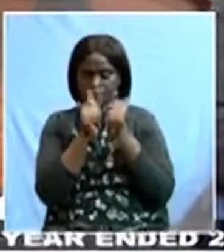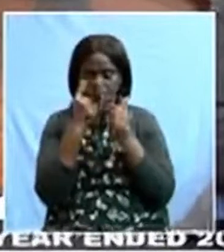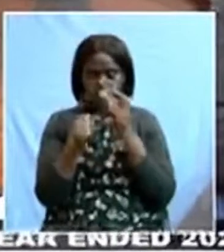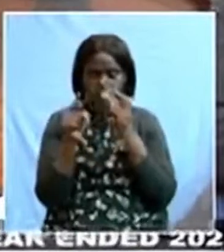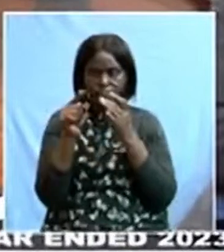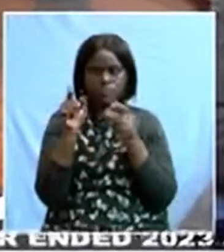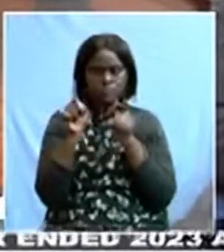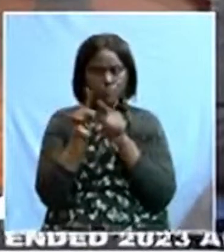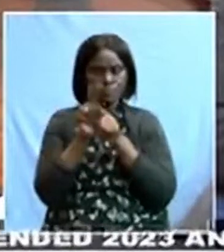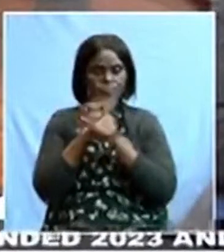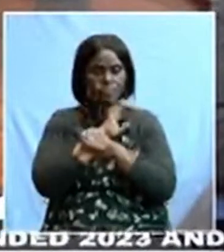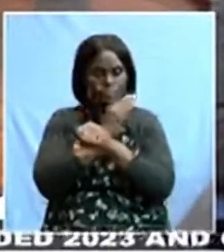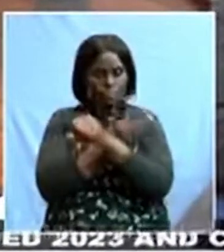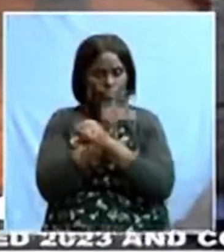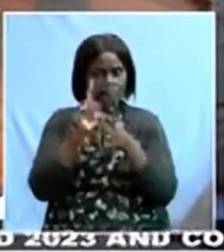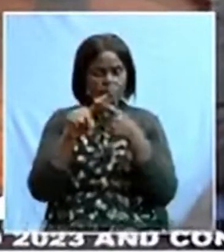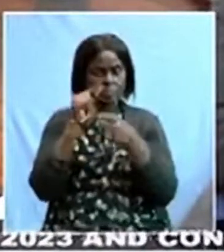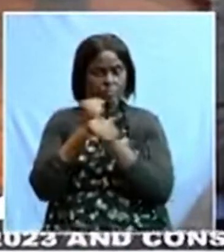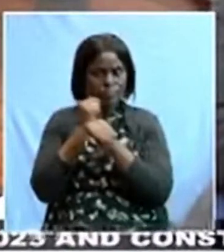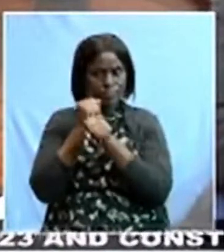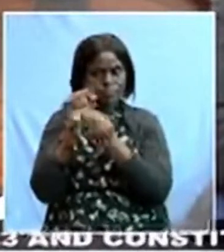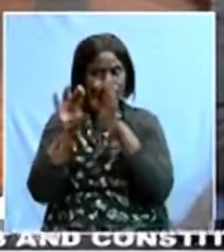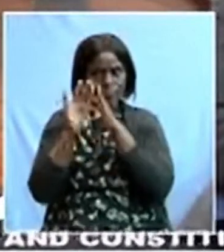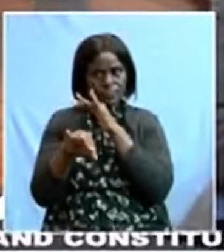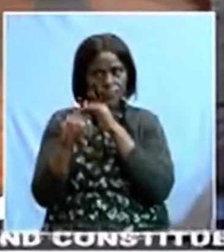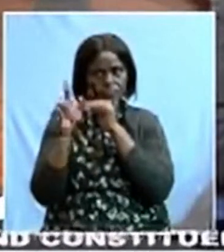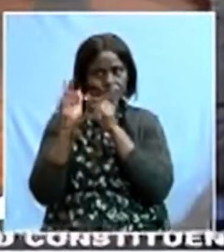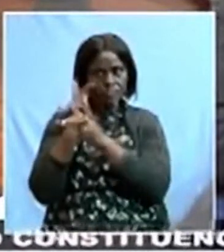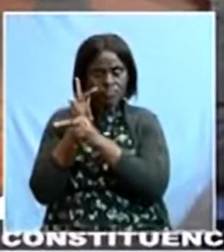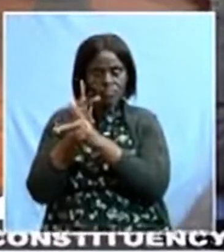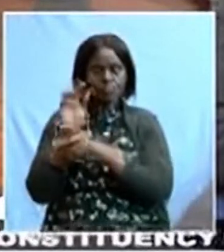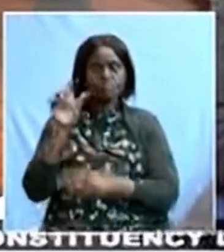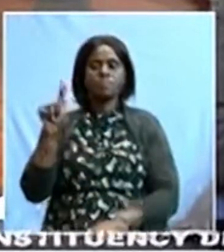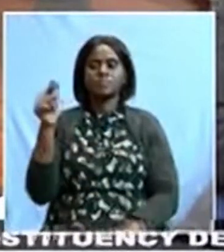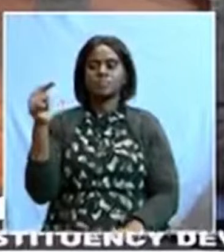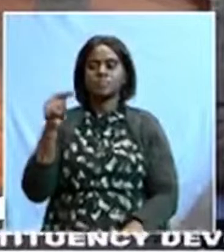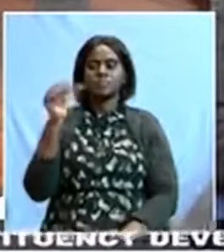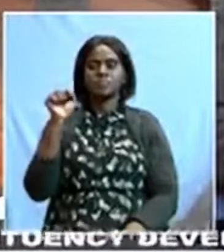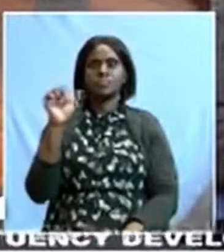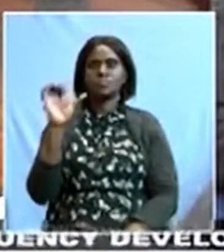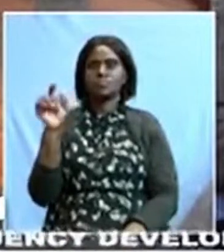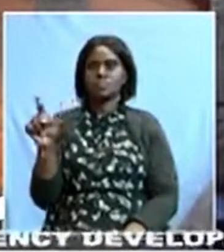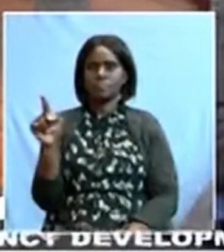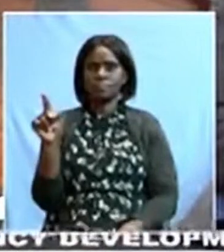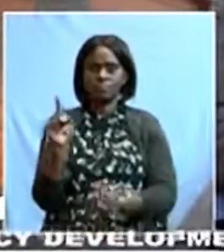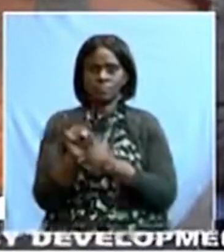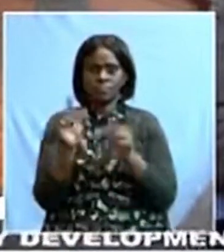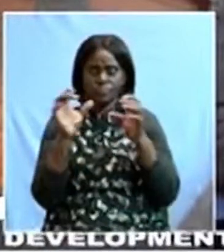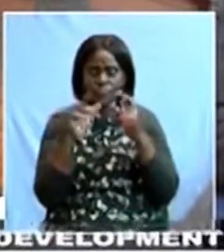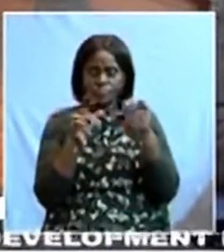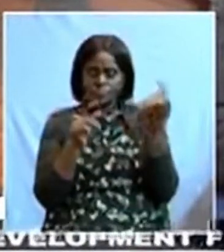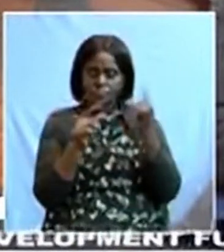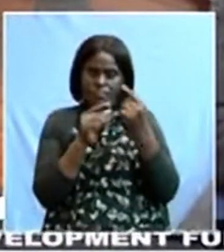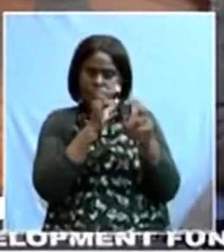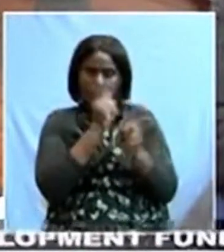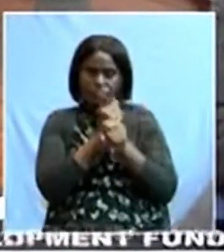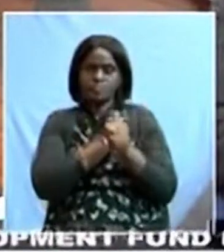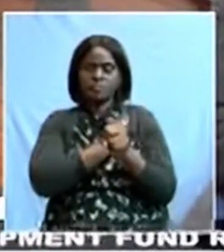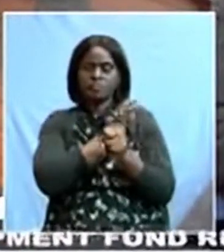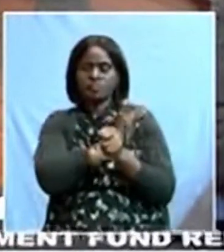fact that the mandate to recruit lies under the preserve of the Local Government Service Commission, and the council only receives